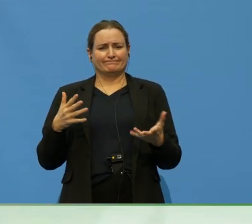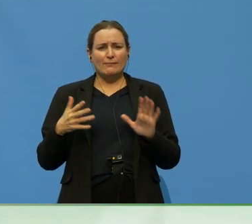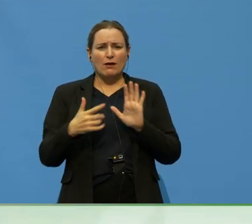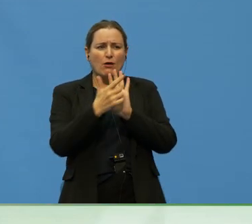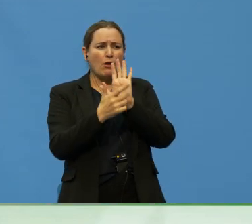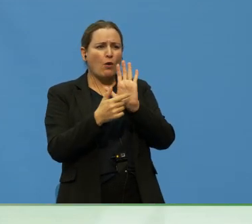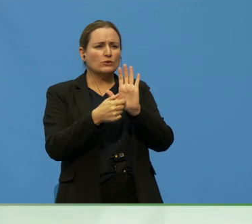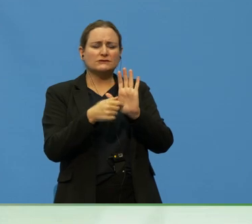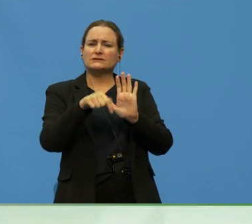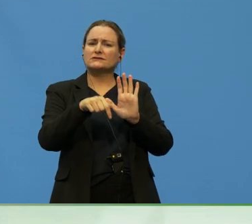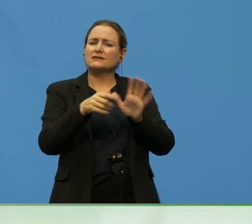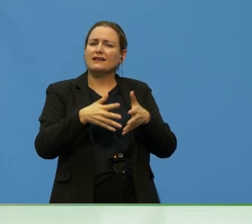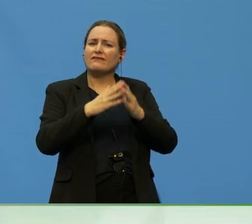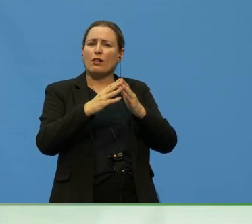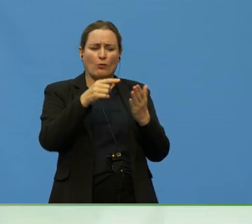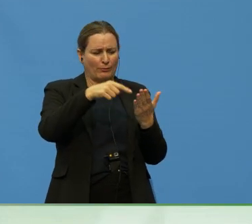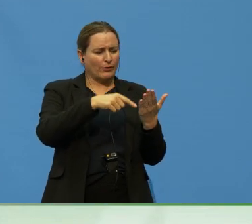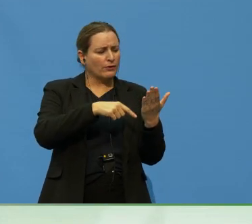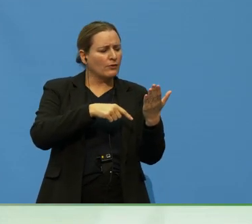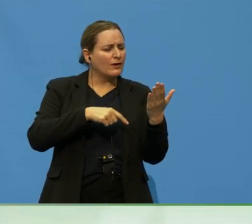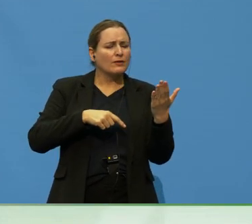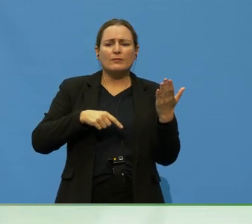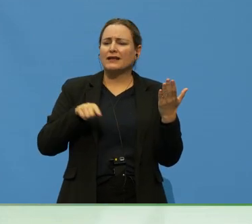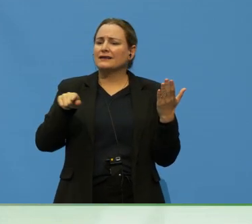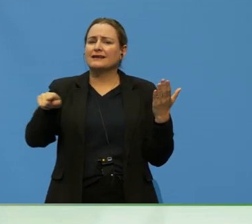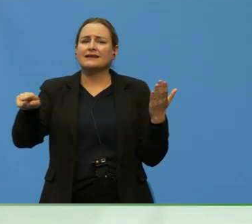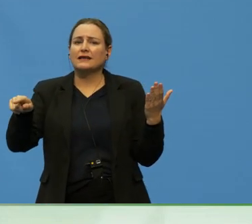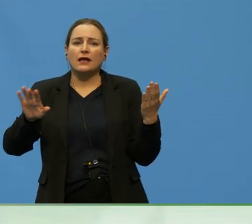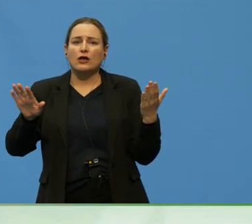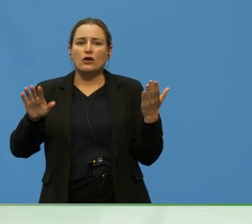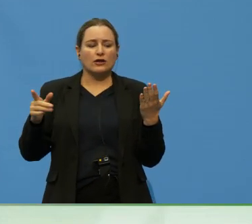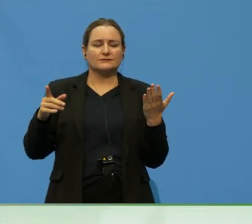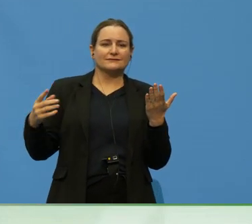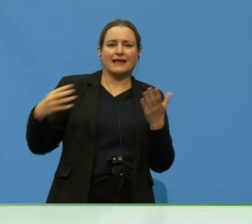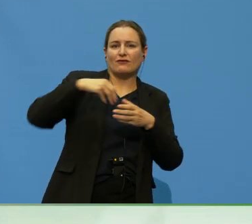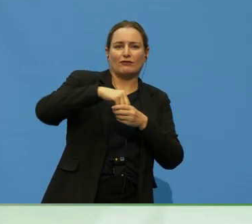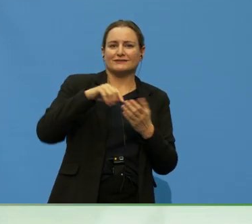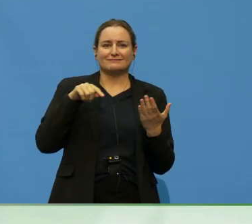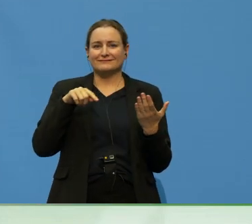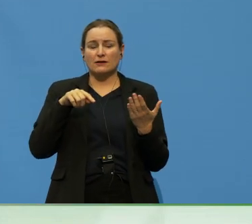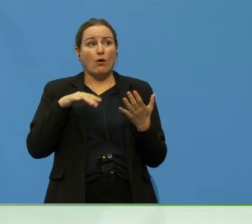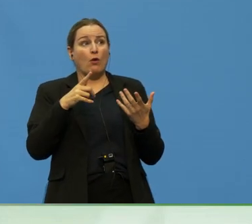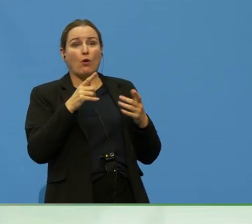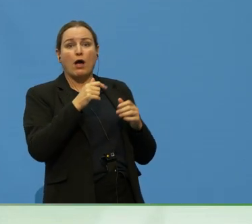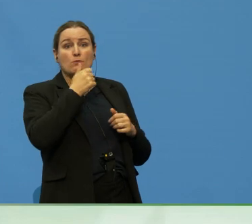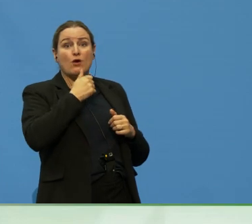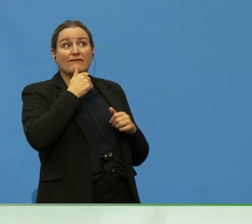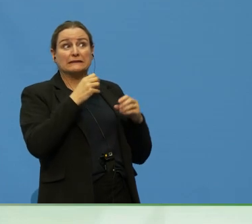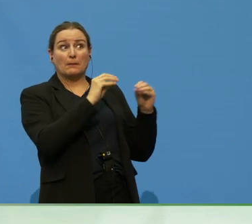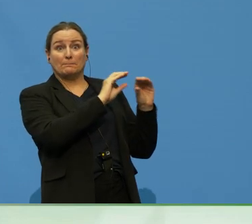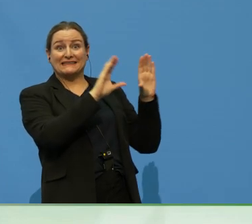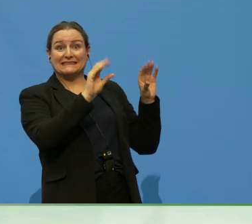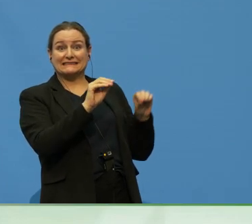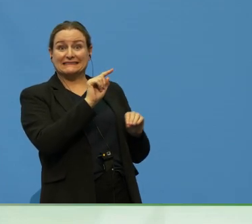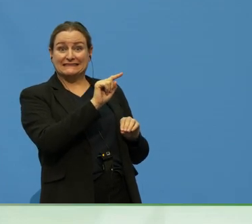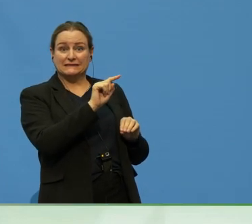developed without the expert input from the private sector players who understand that piece of the business that the